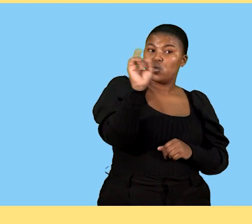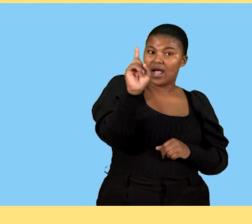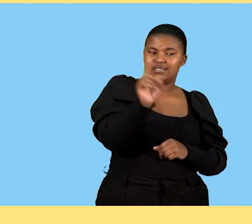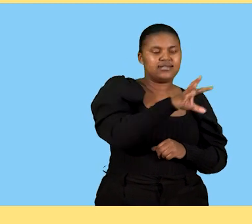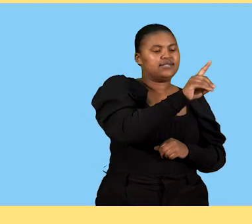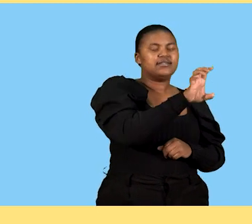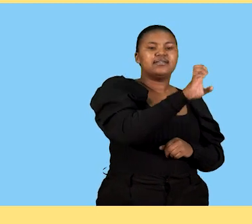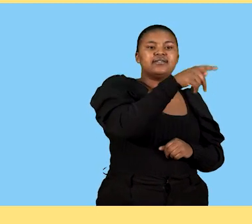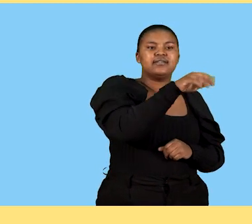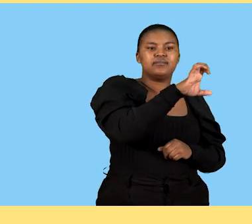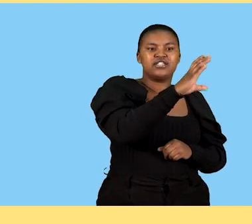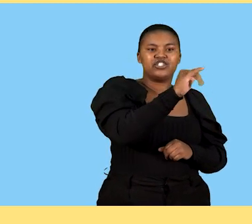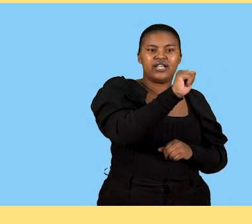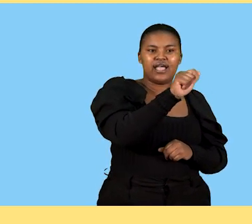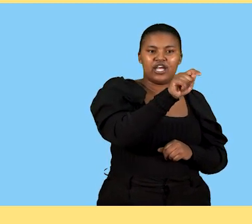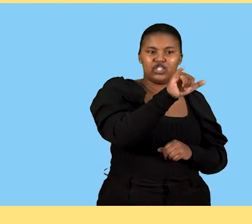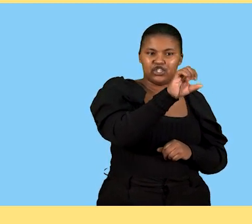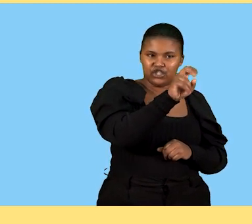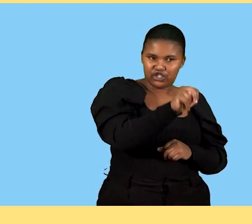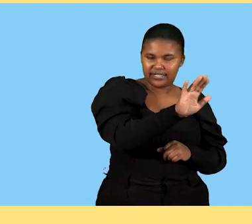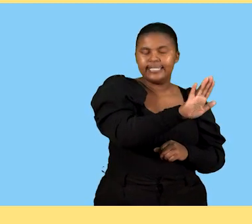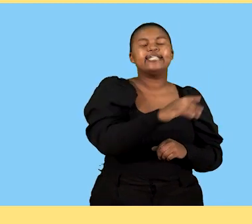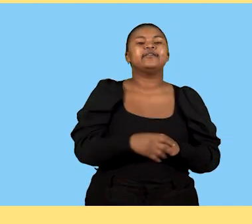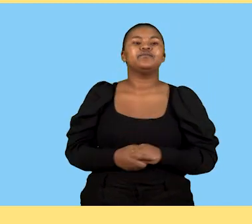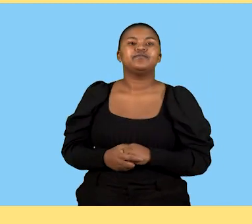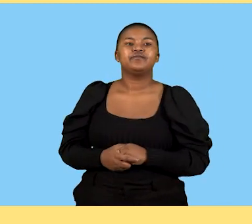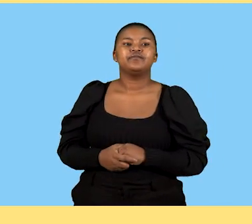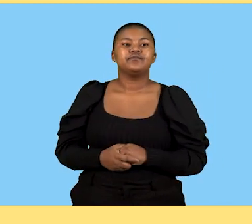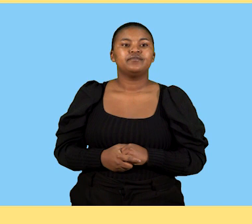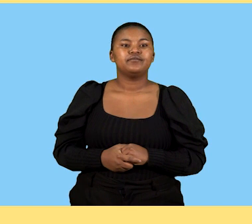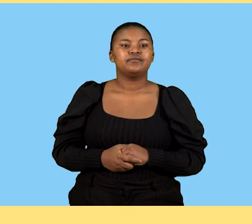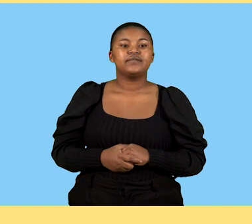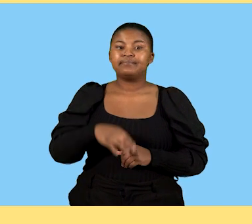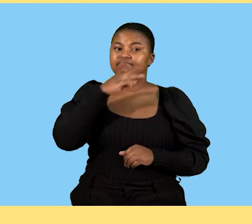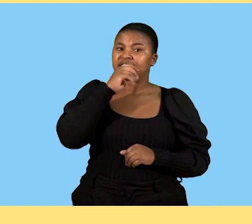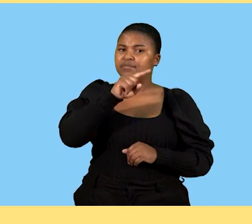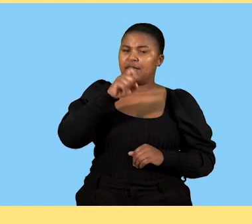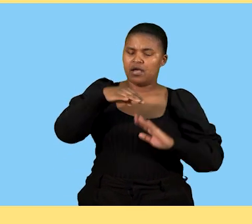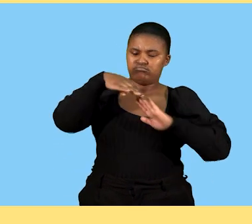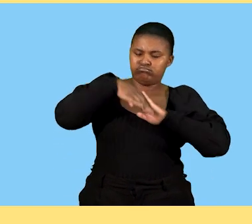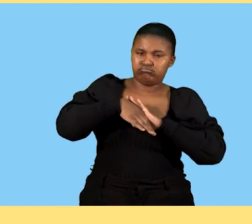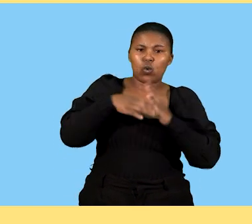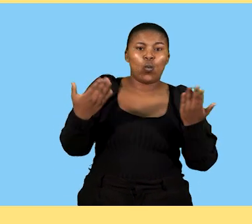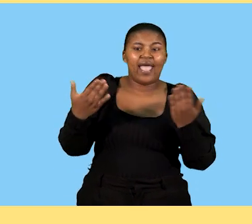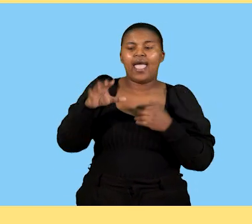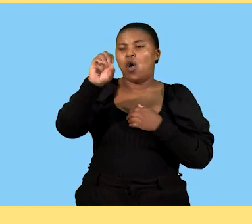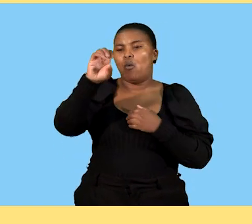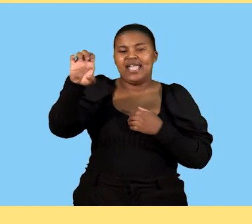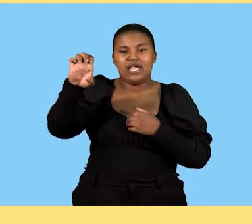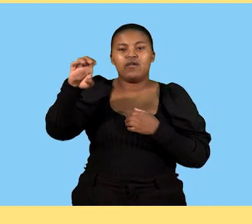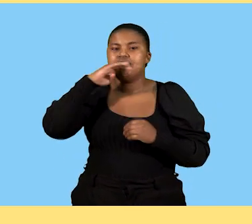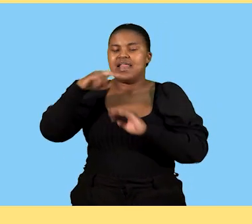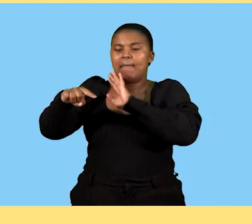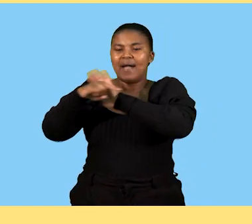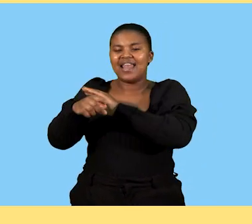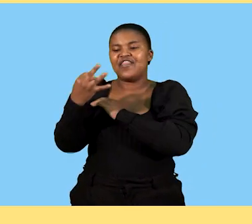depreciation. I would debit my depreciation, and depreciation decreases owner's equity. So I'm coming here to say